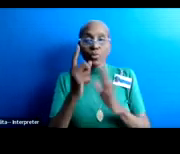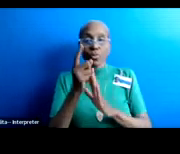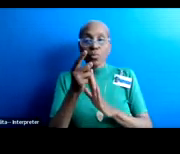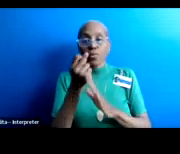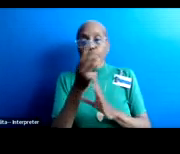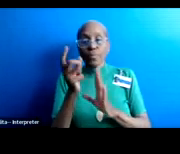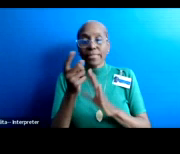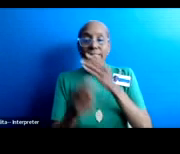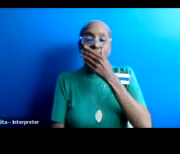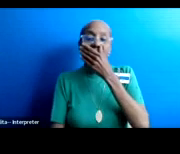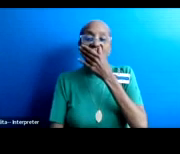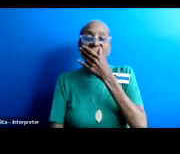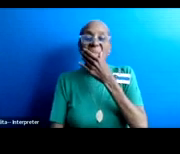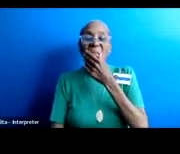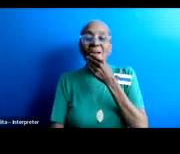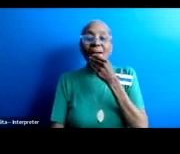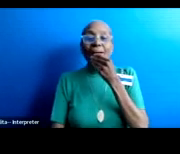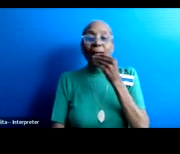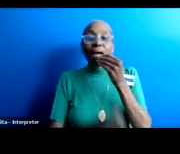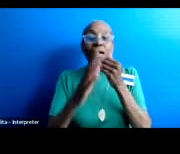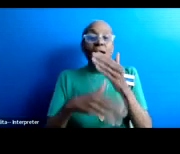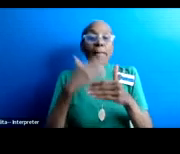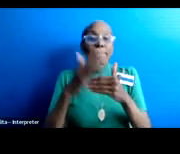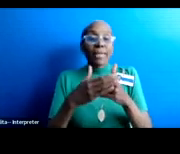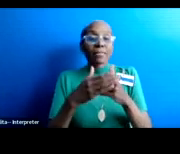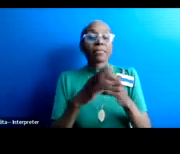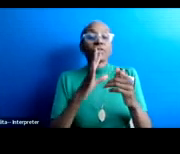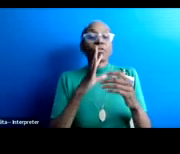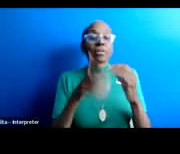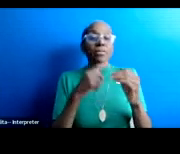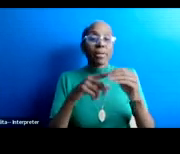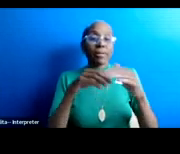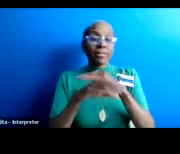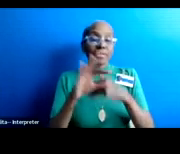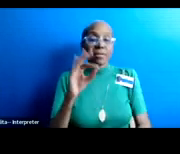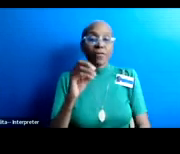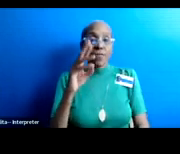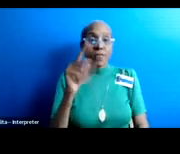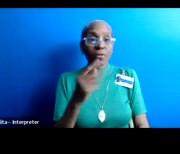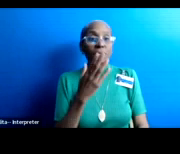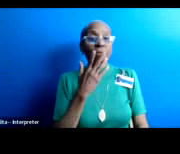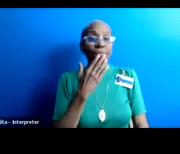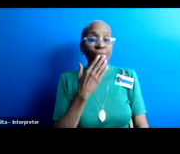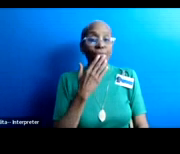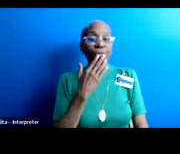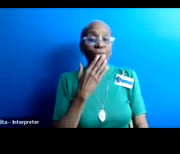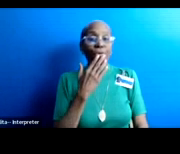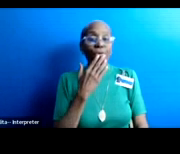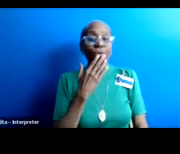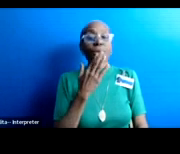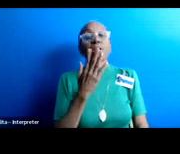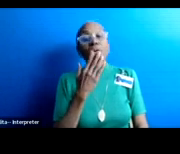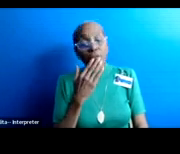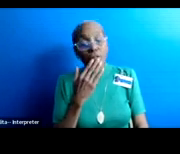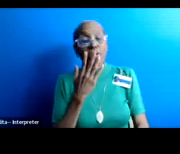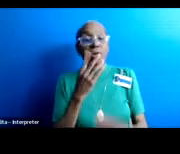couple minutes. But my next one talks about accessible font color. We heard about color and